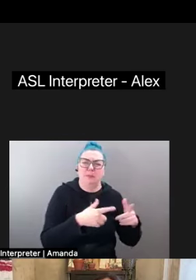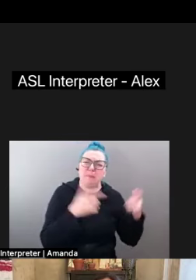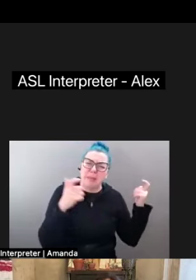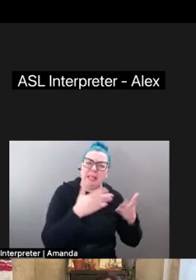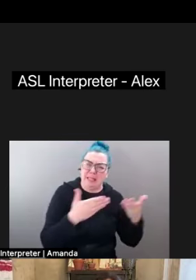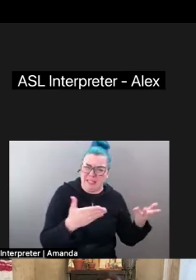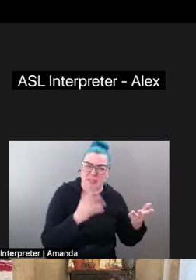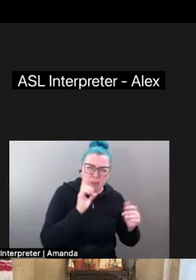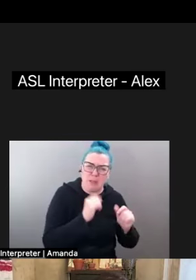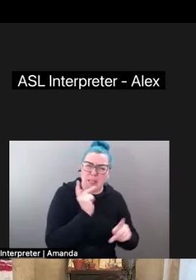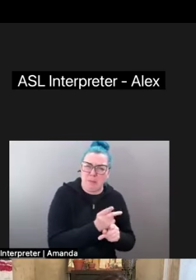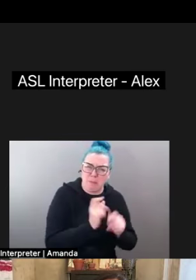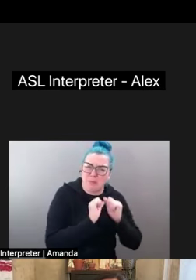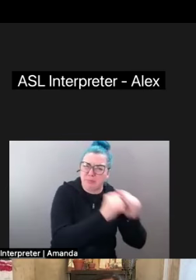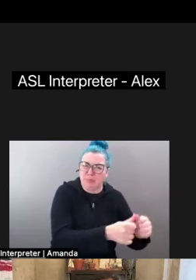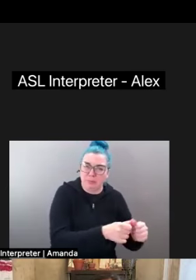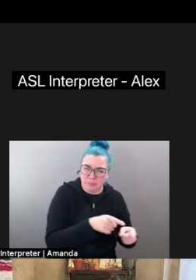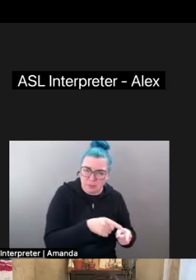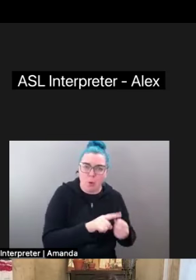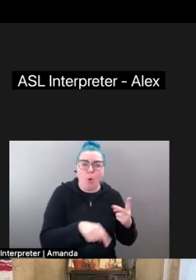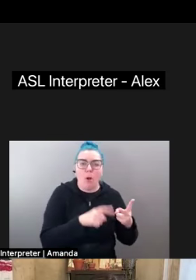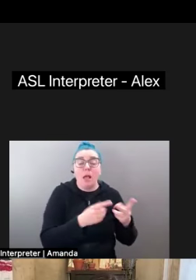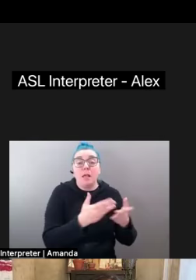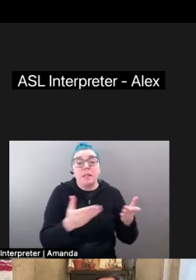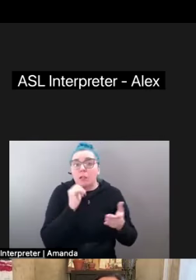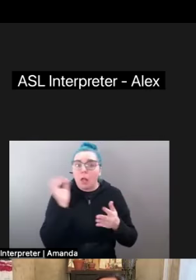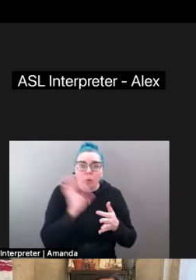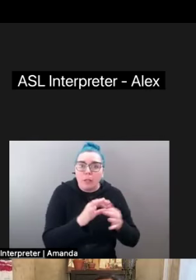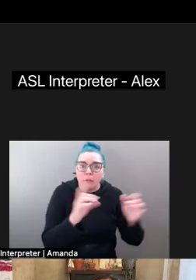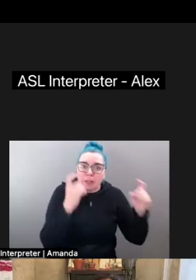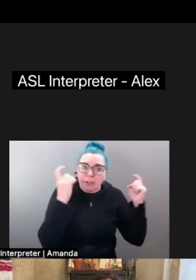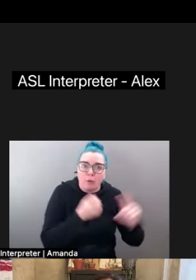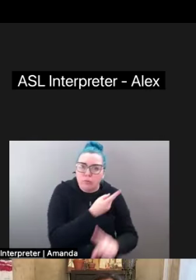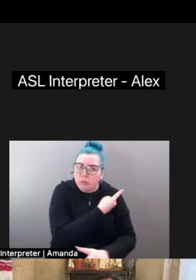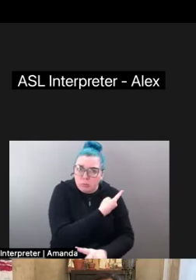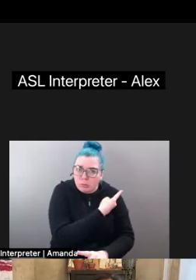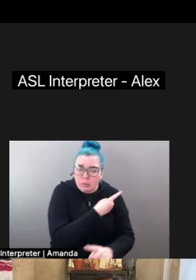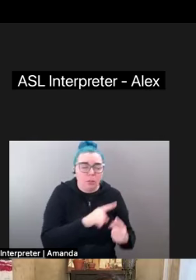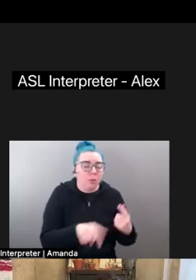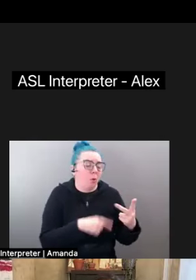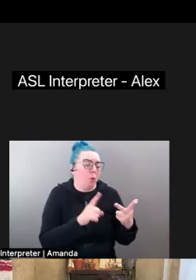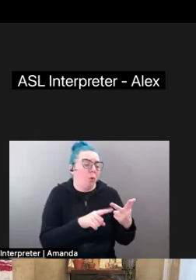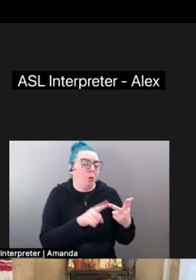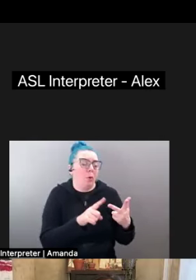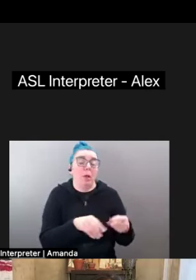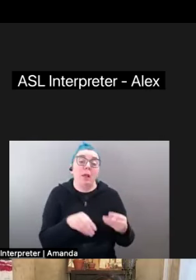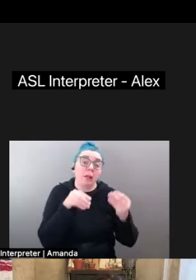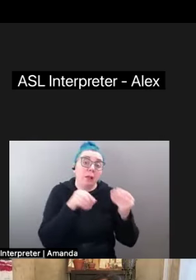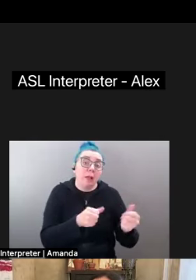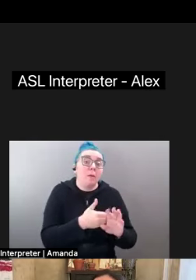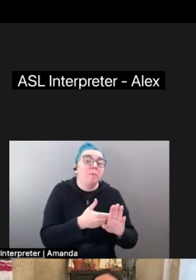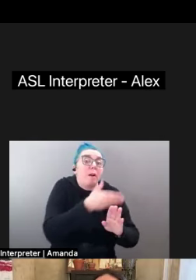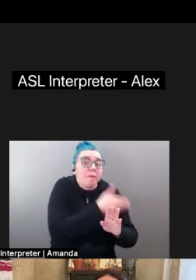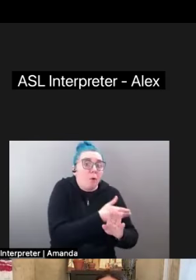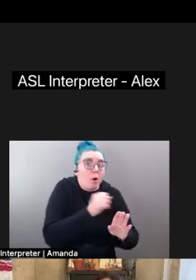related to the delivery of the festival for which you're requesting funding, and paying for expenses incurred prior to September